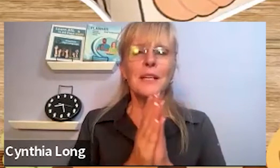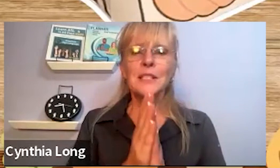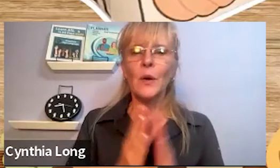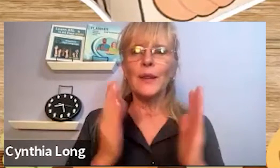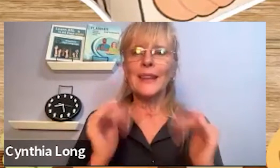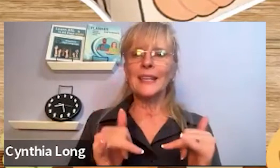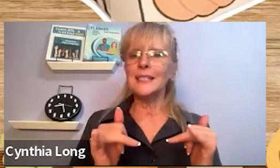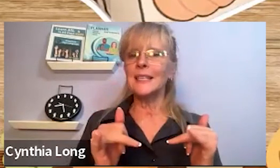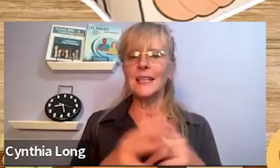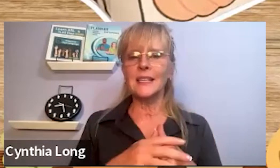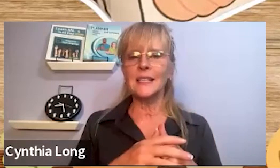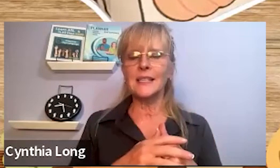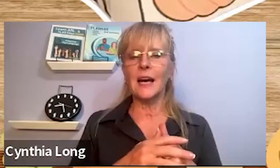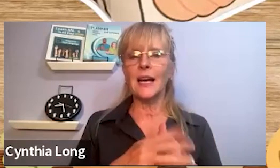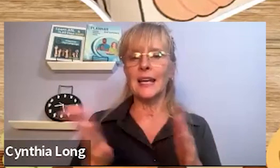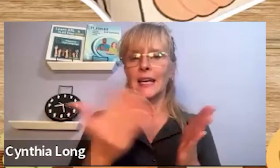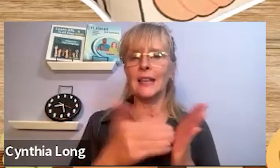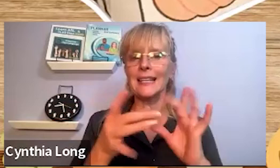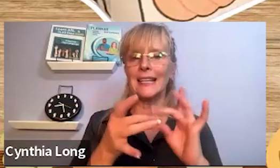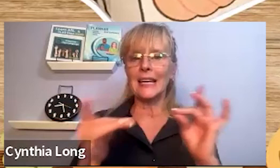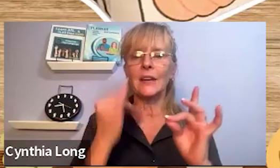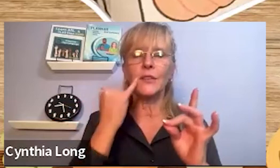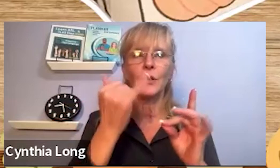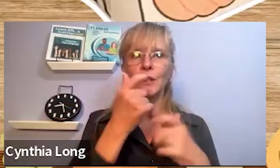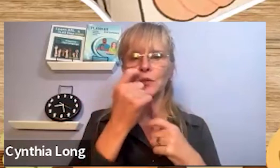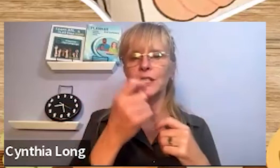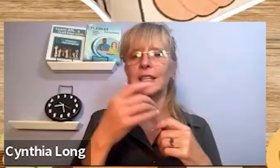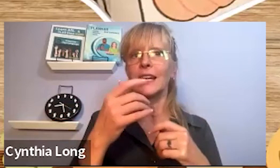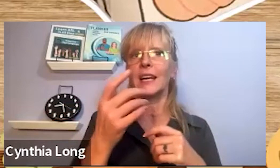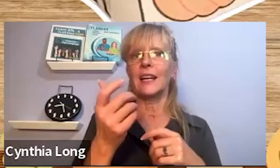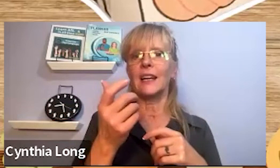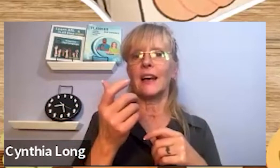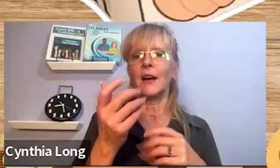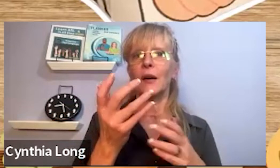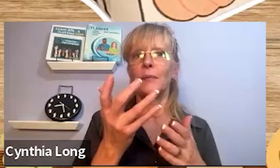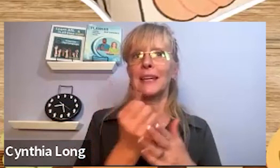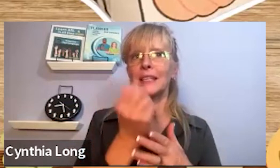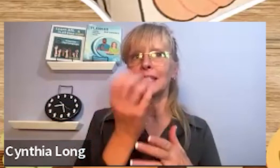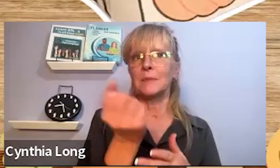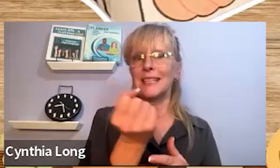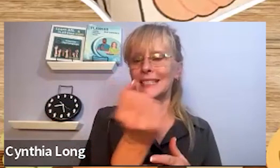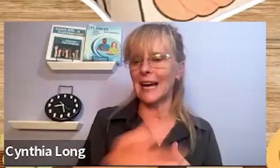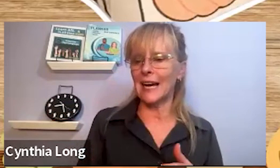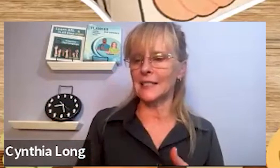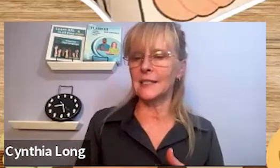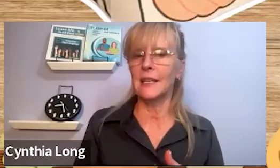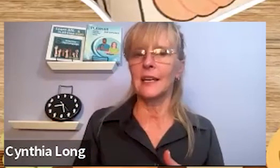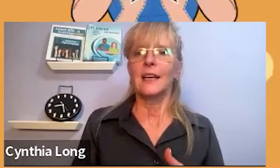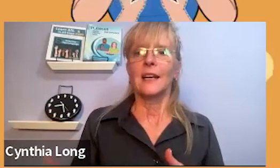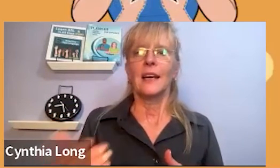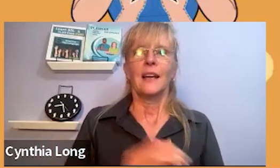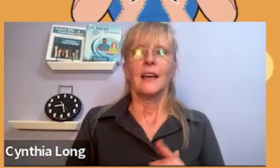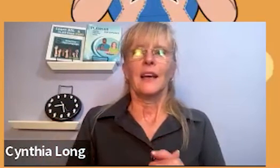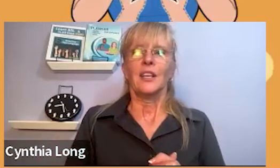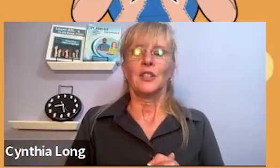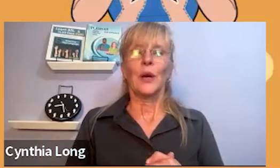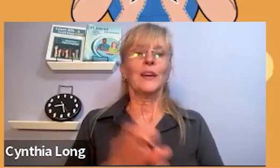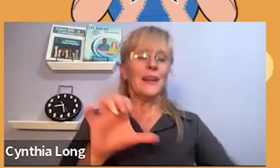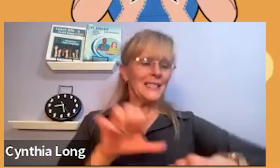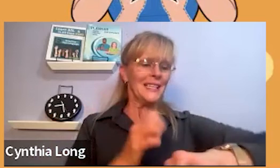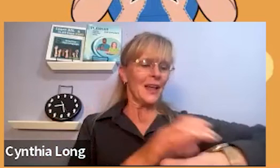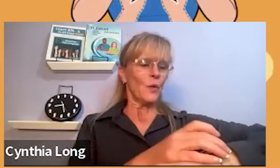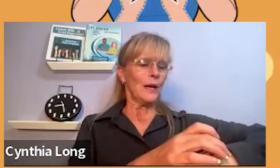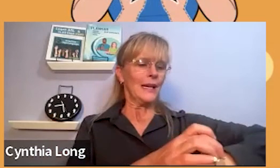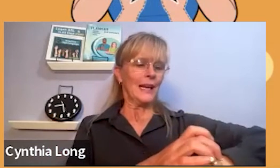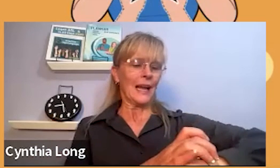Okay, so this is, again, the link if you're interested in getting some of the dice. So